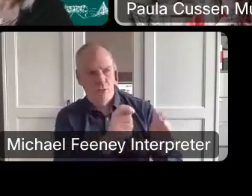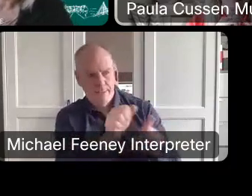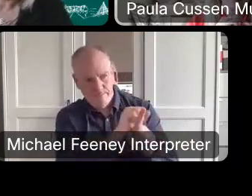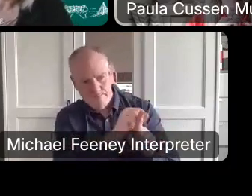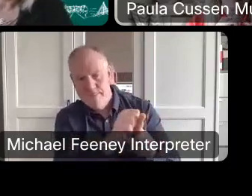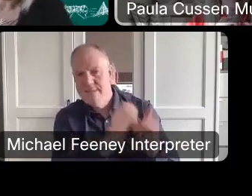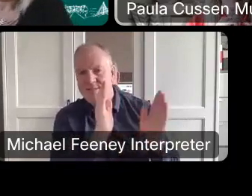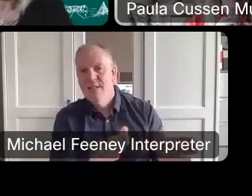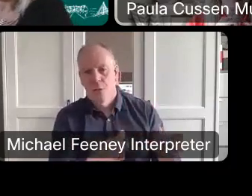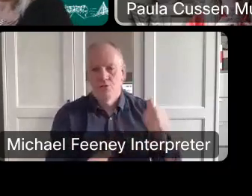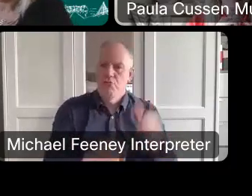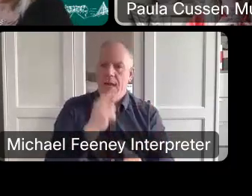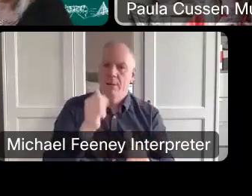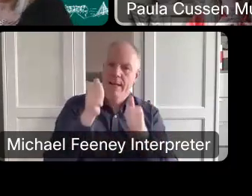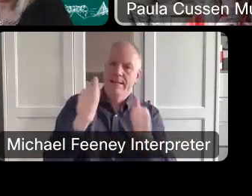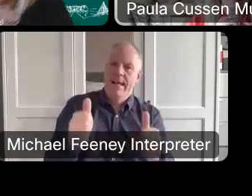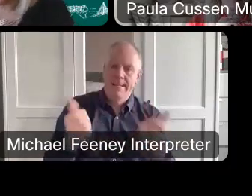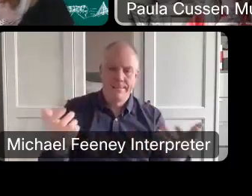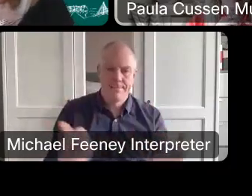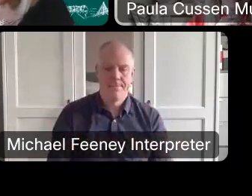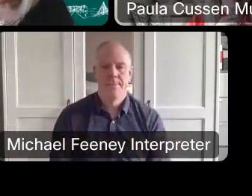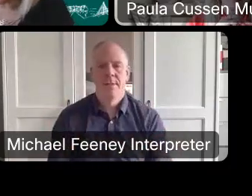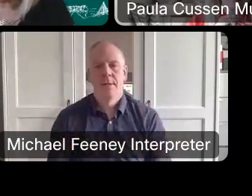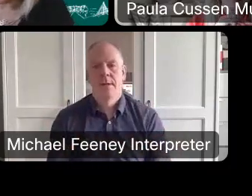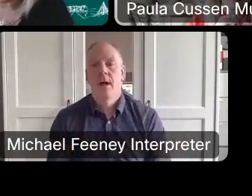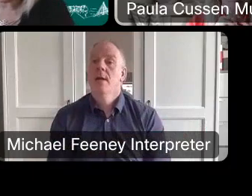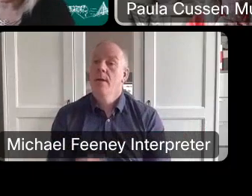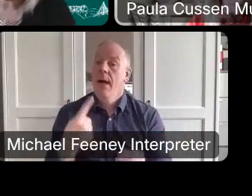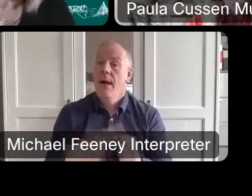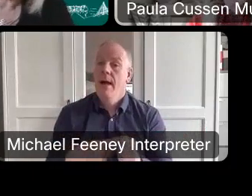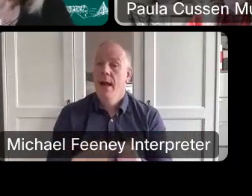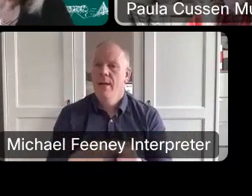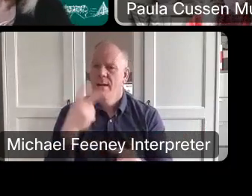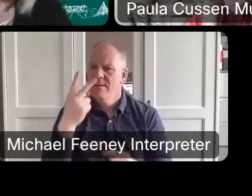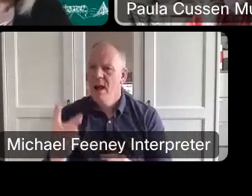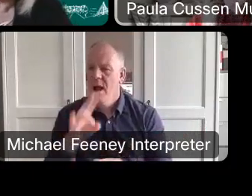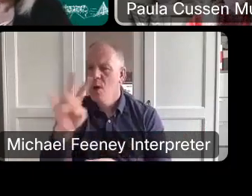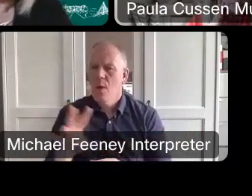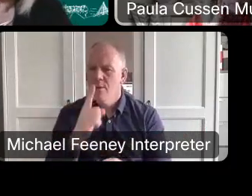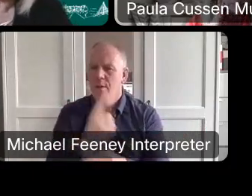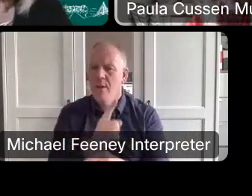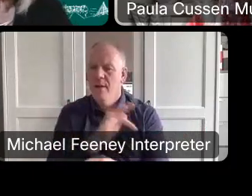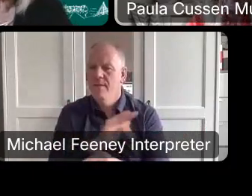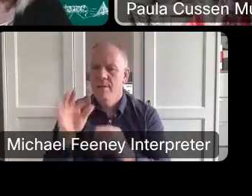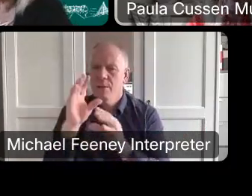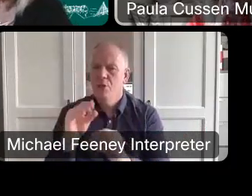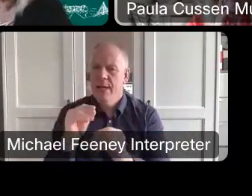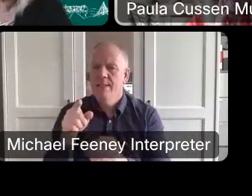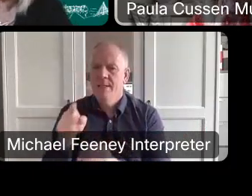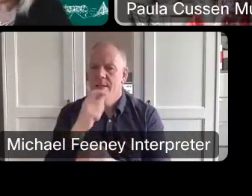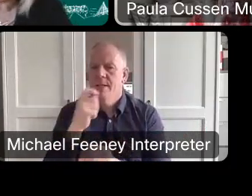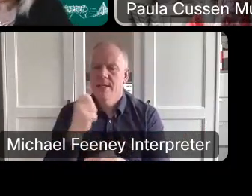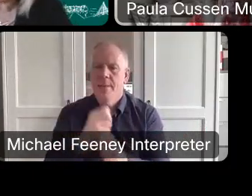then to come out and attend the training. So again, I think I saw a question in the chat as well about